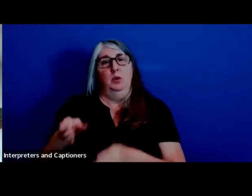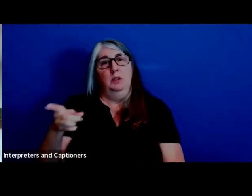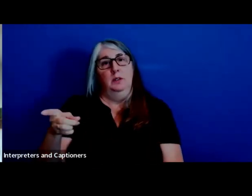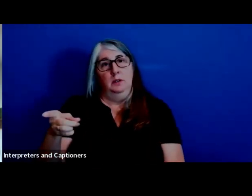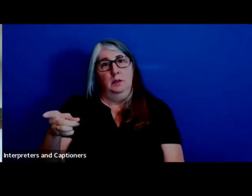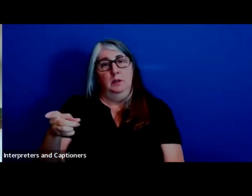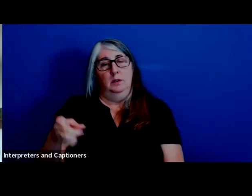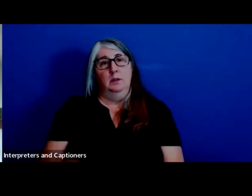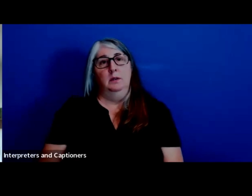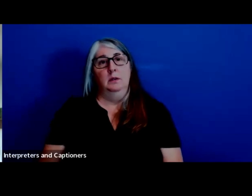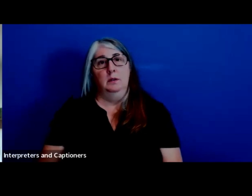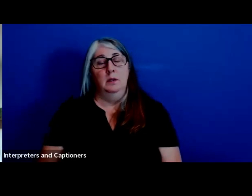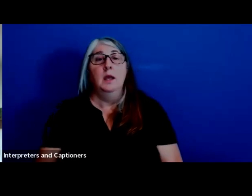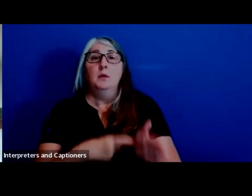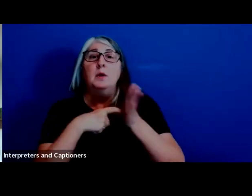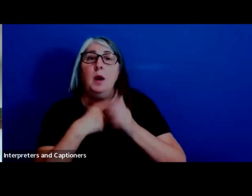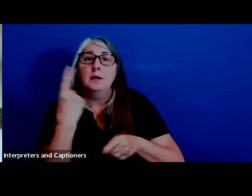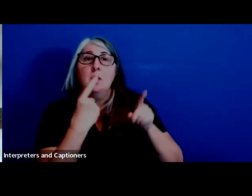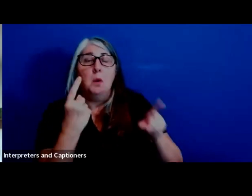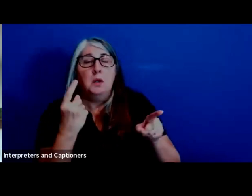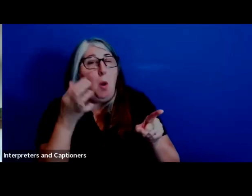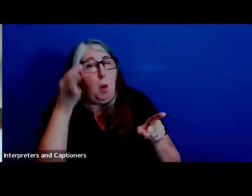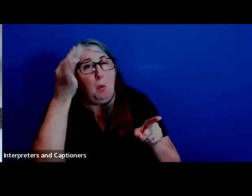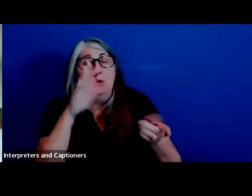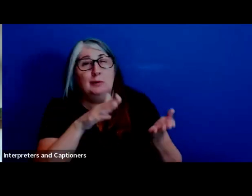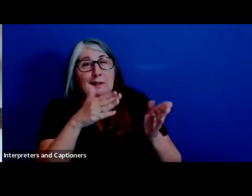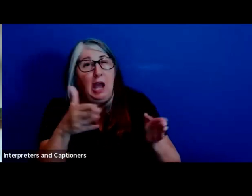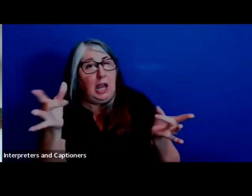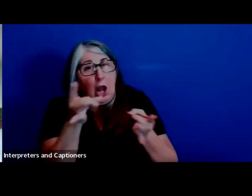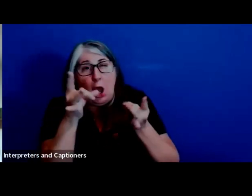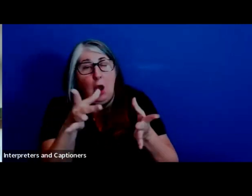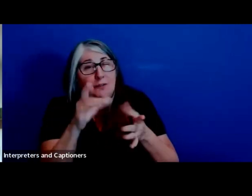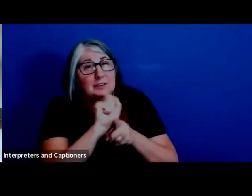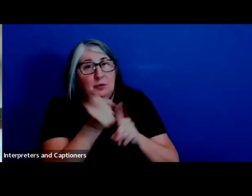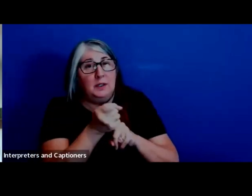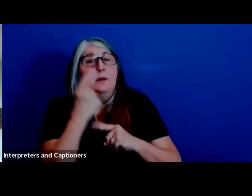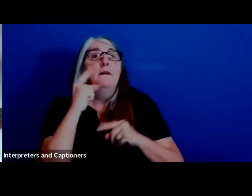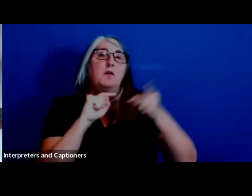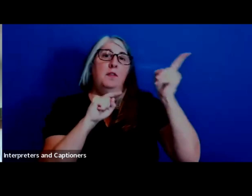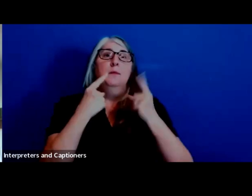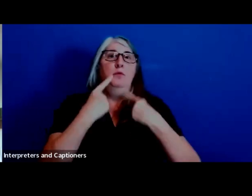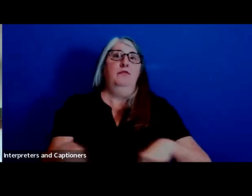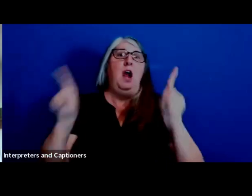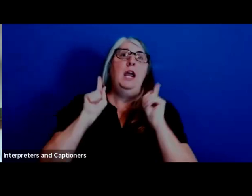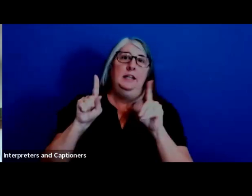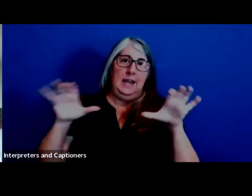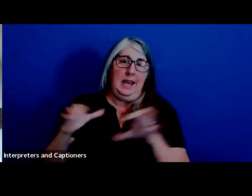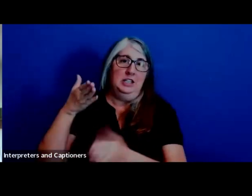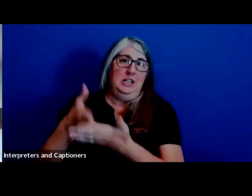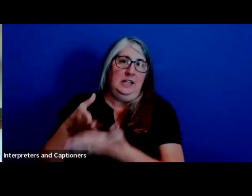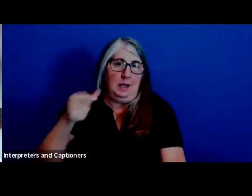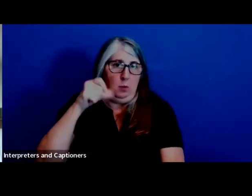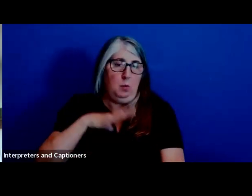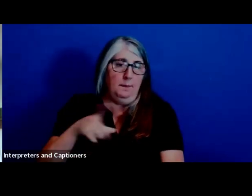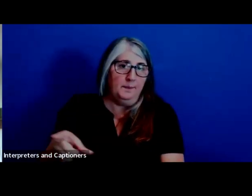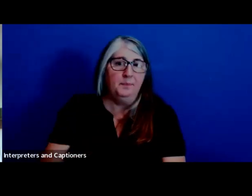a person nearly dying in a really horrific way for them to take any action. So community agencies are more